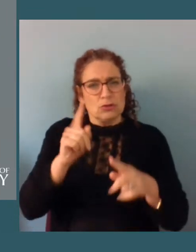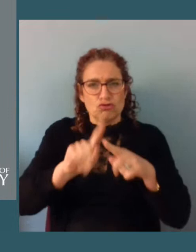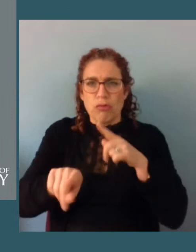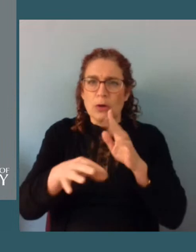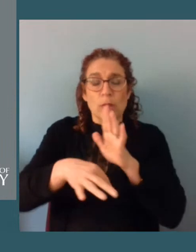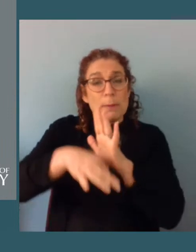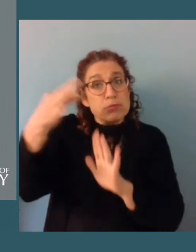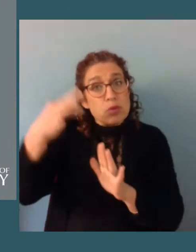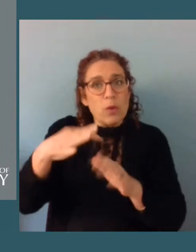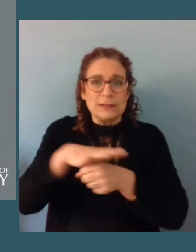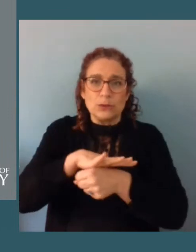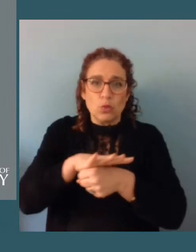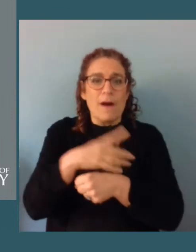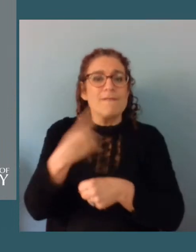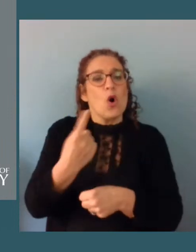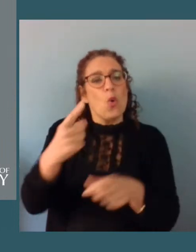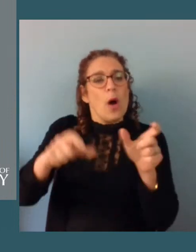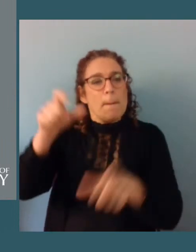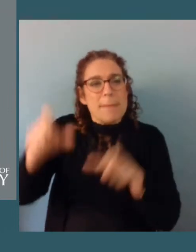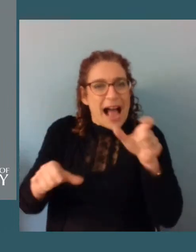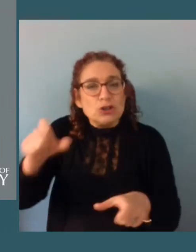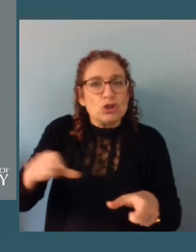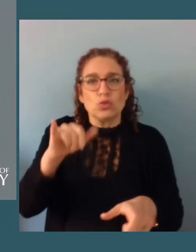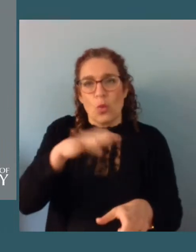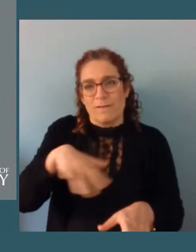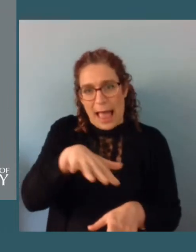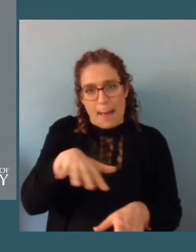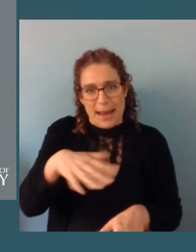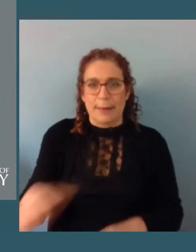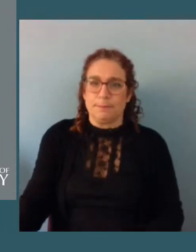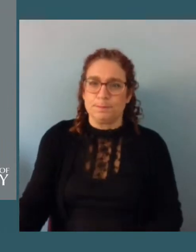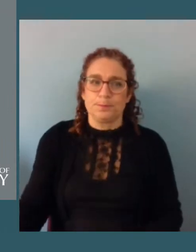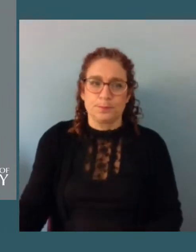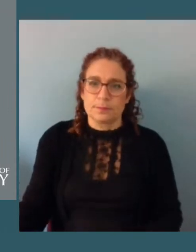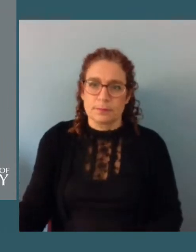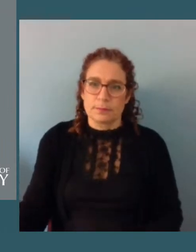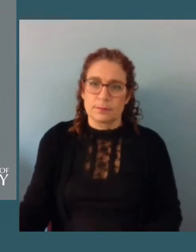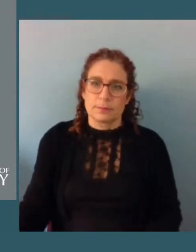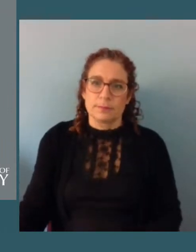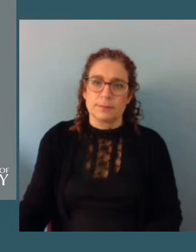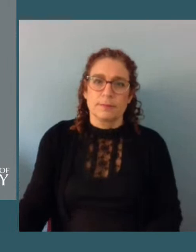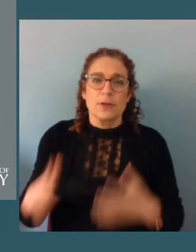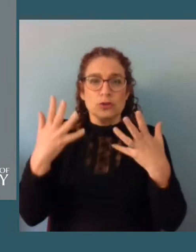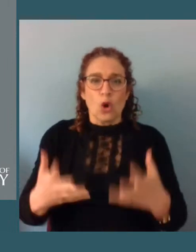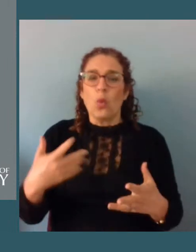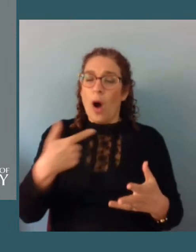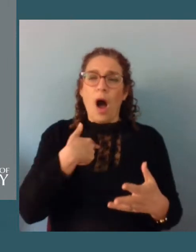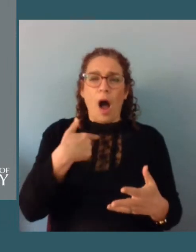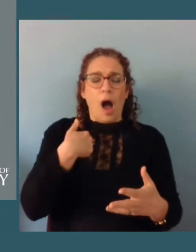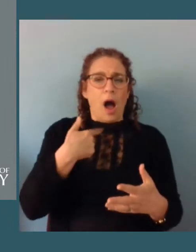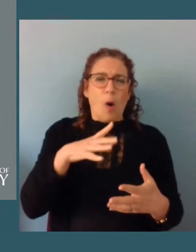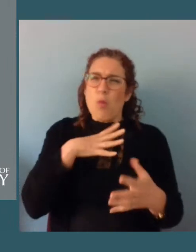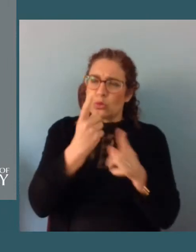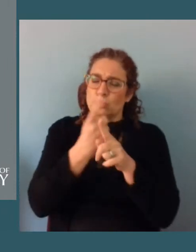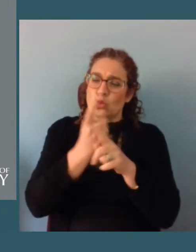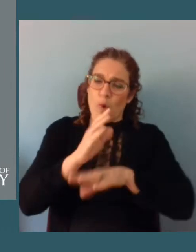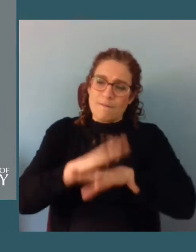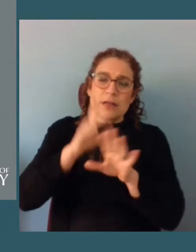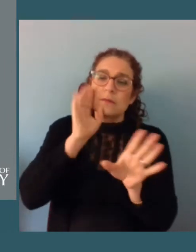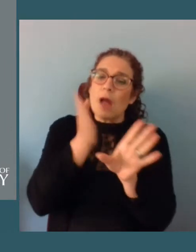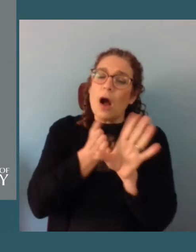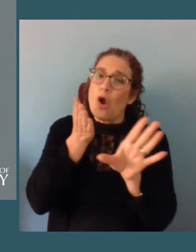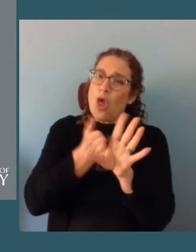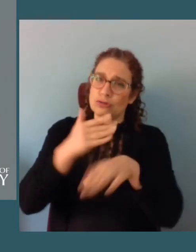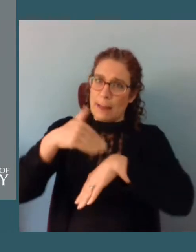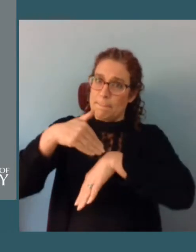for patients, individuals, and families generally. So I'm going to be talking about the psychological impact of food